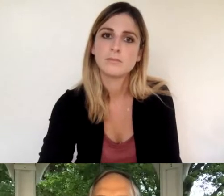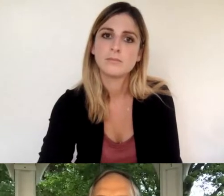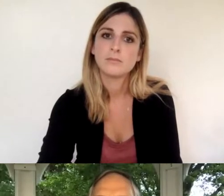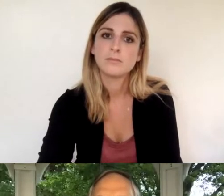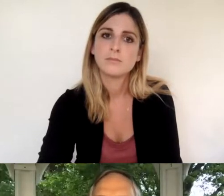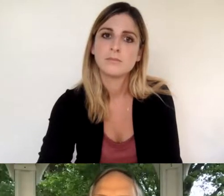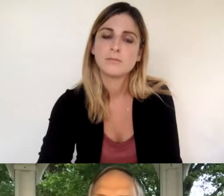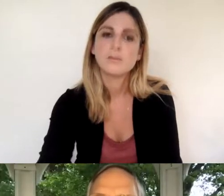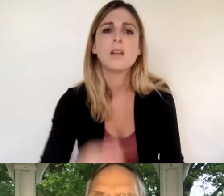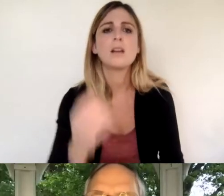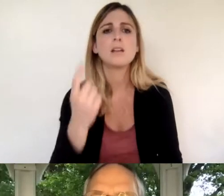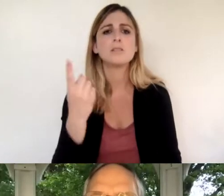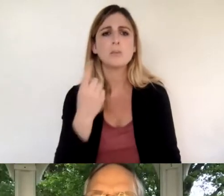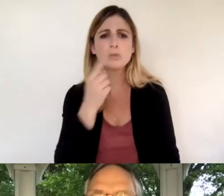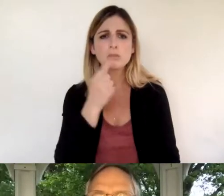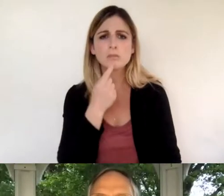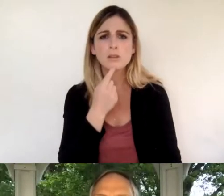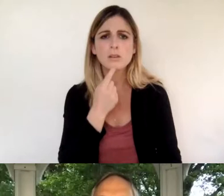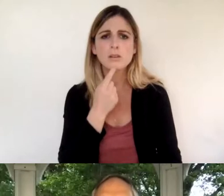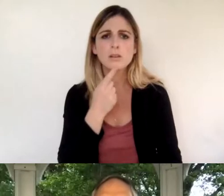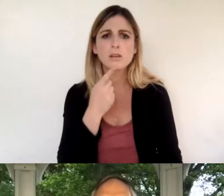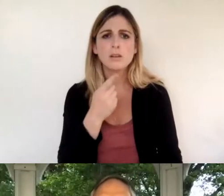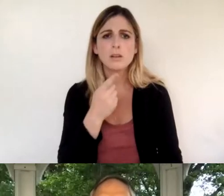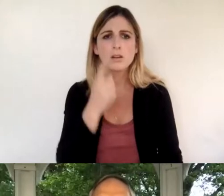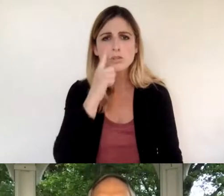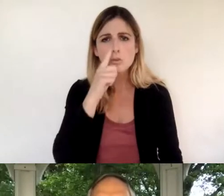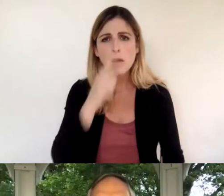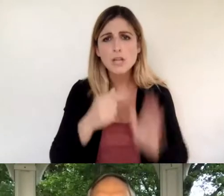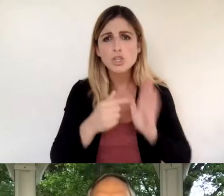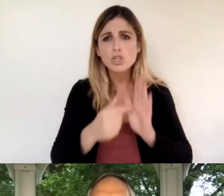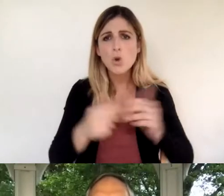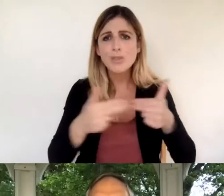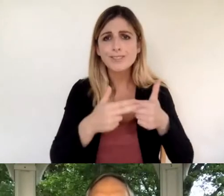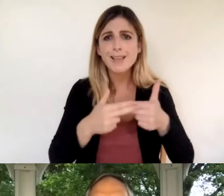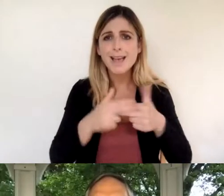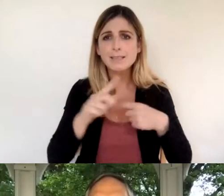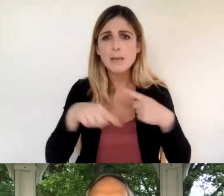Oh, somebody's asking for you to put that, you know, that someone's asking for the slide on which foods have better calcium absorption.